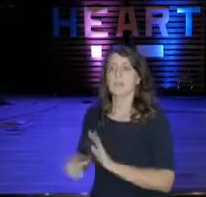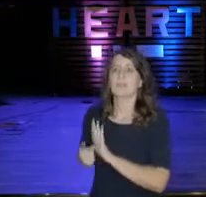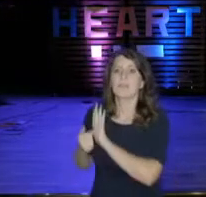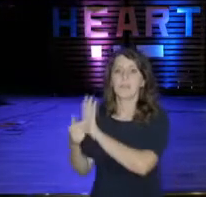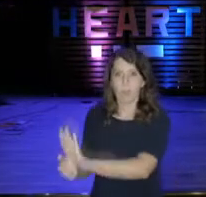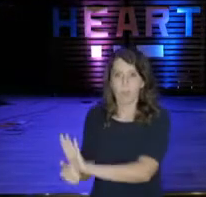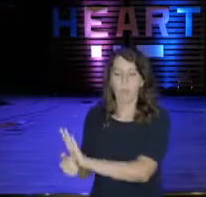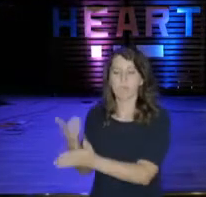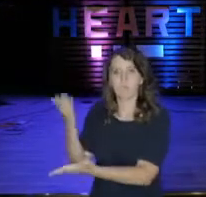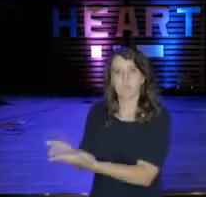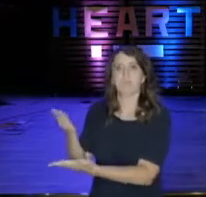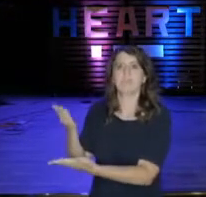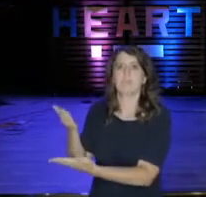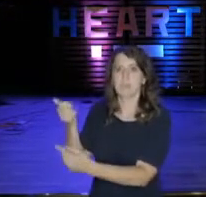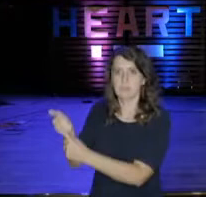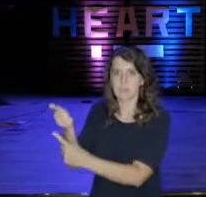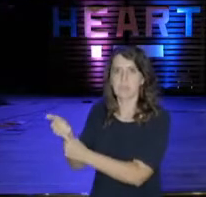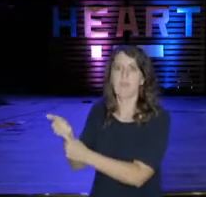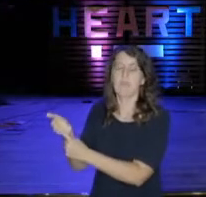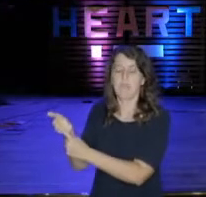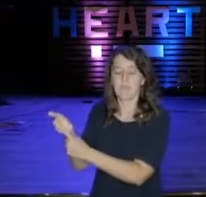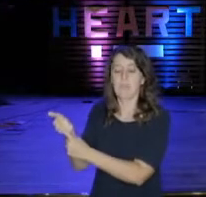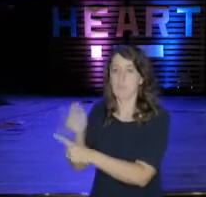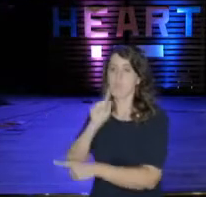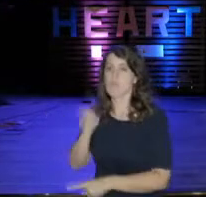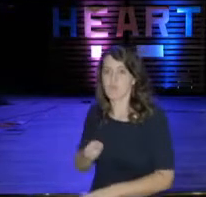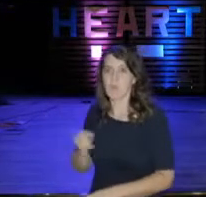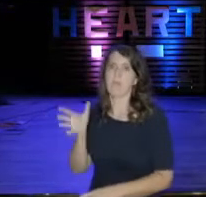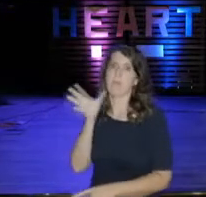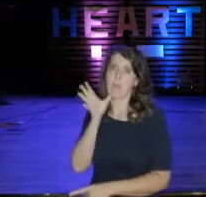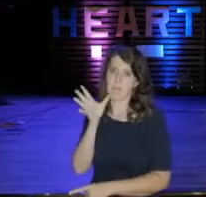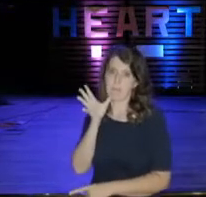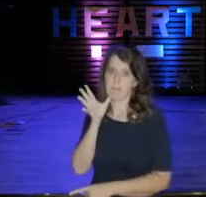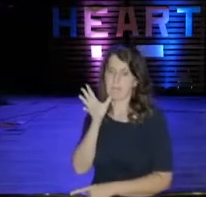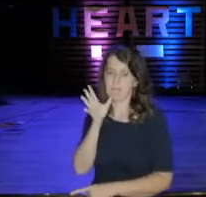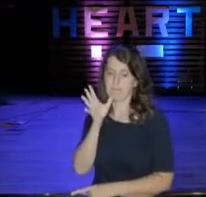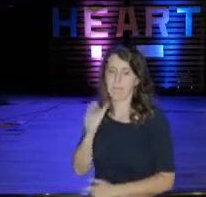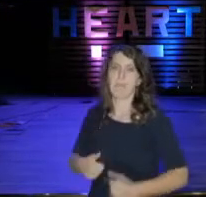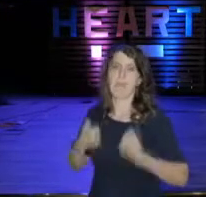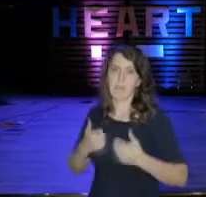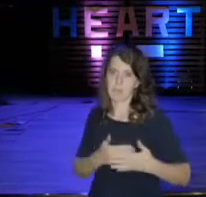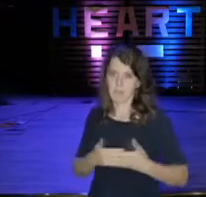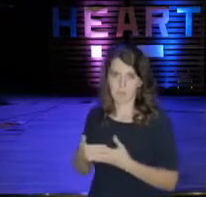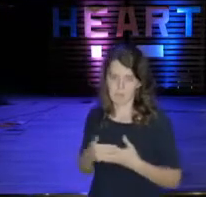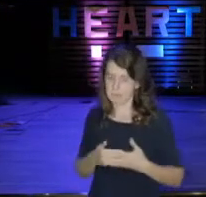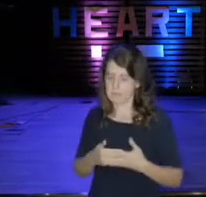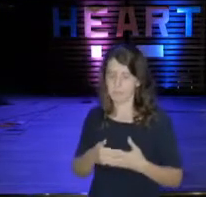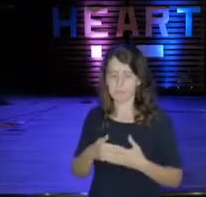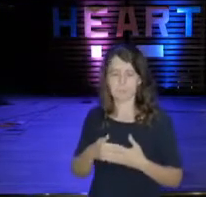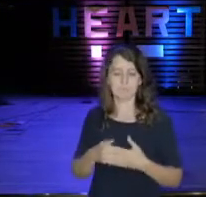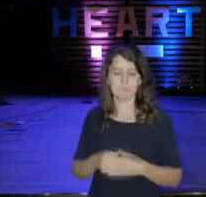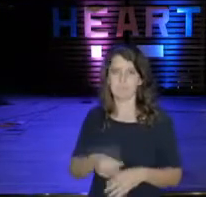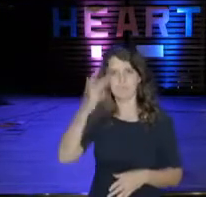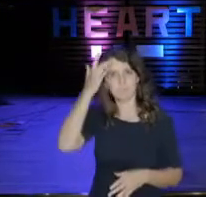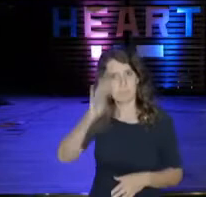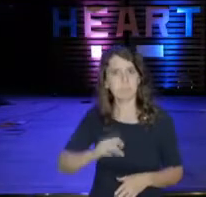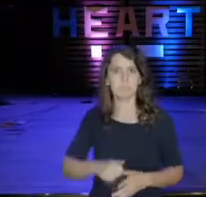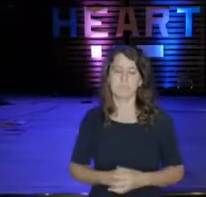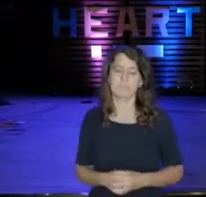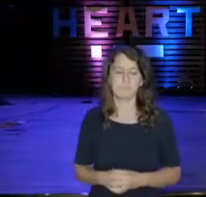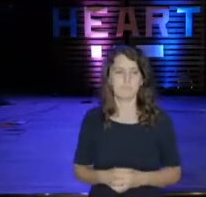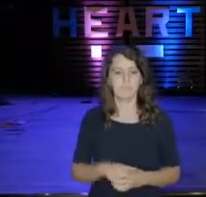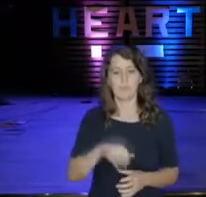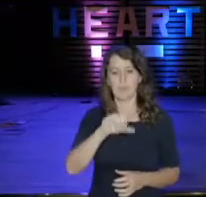evidence that she was, in fact, the mother of the baby. Brilliant. And Solomon's reputation, like,